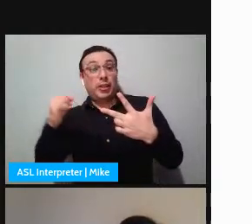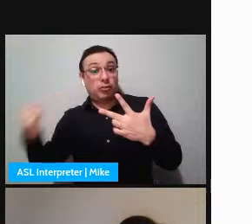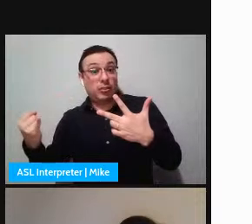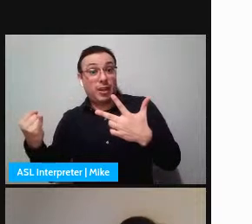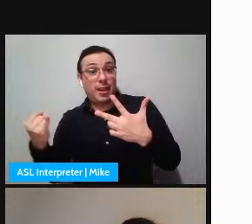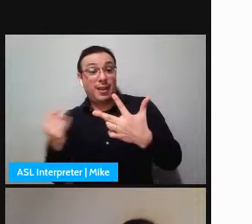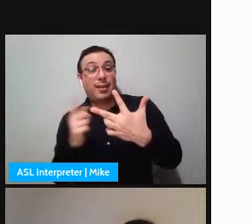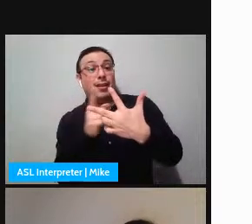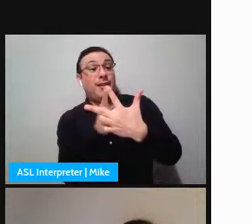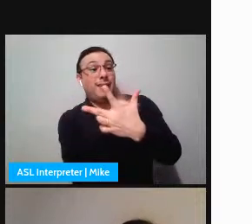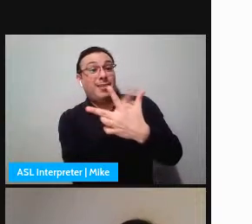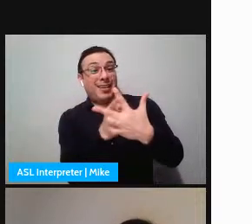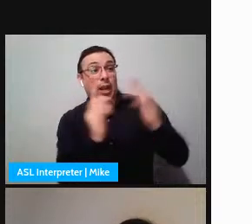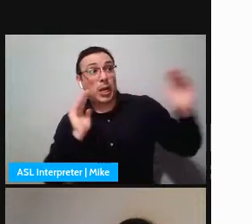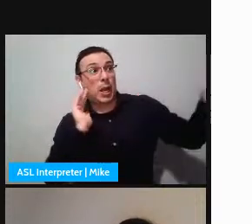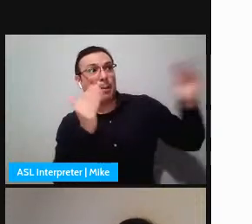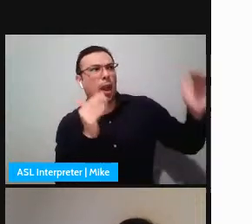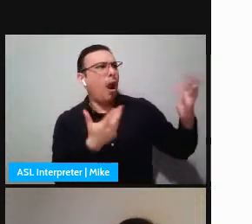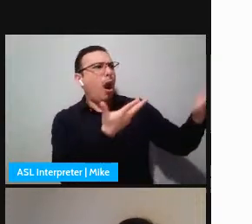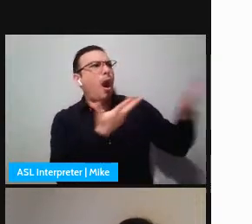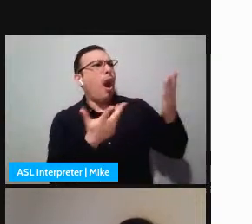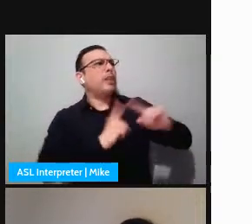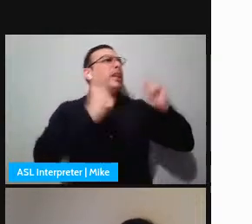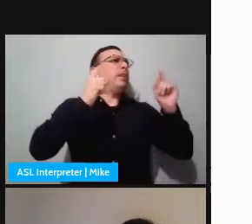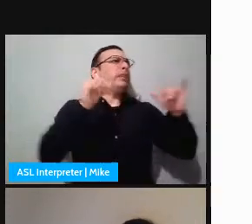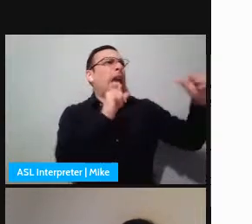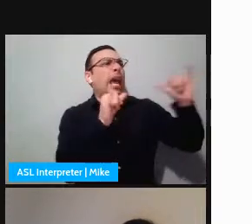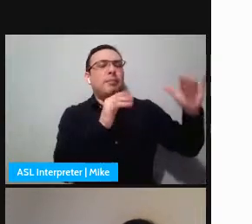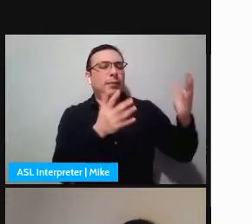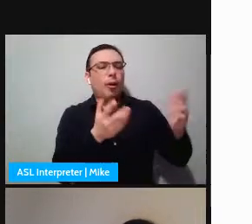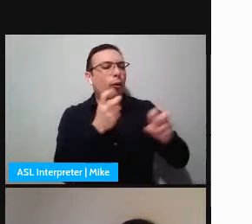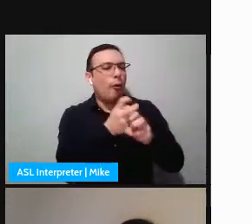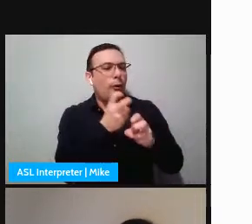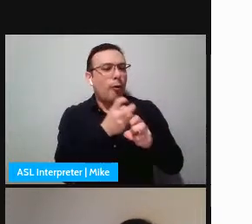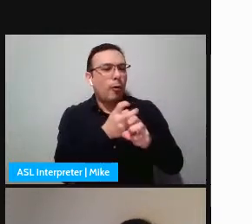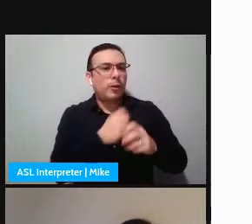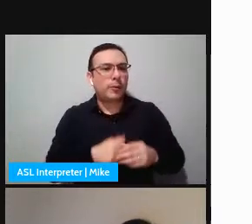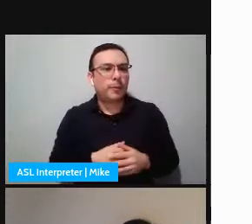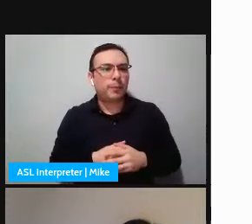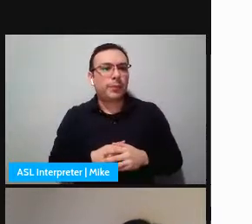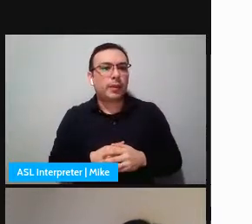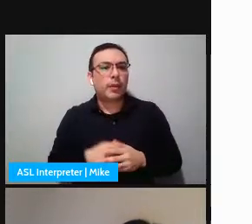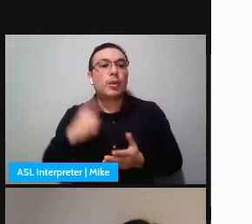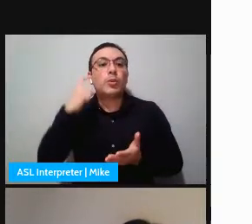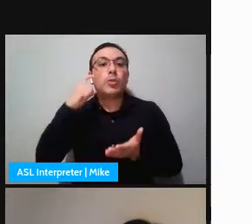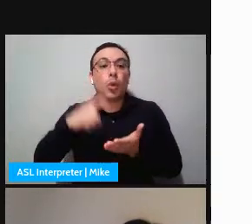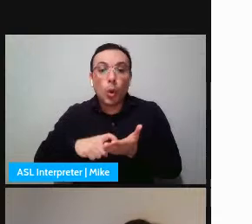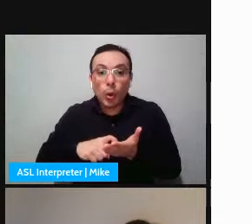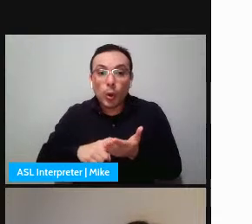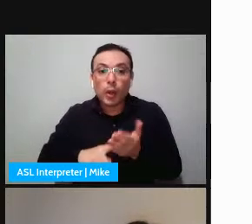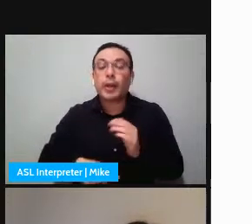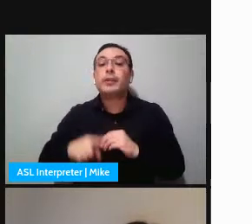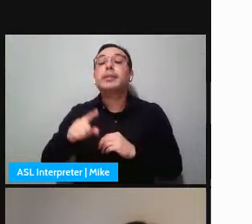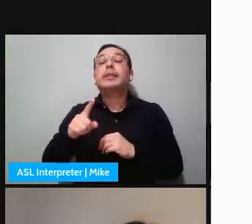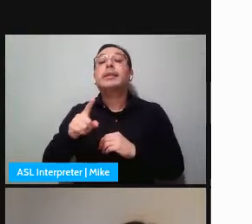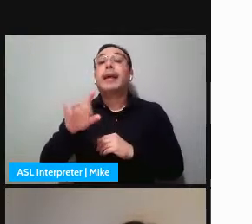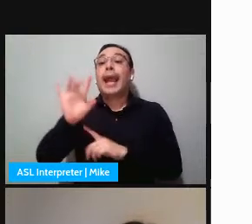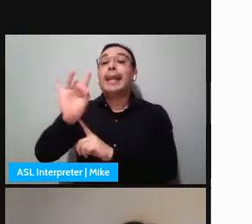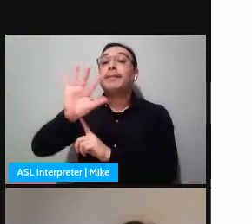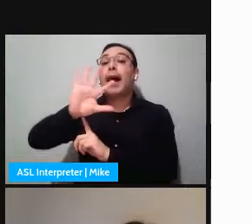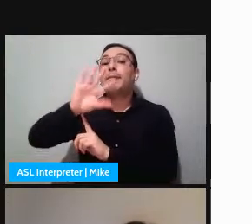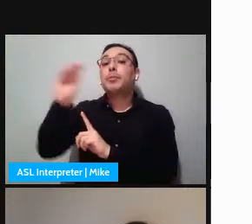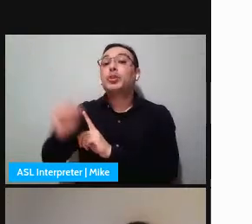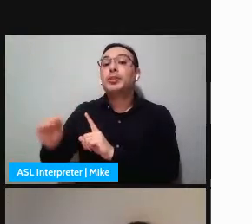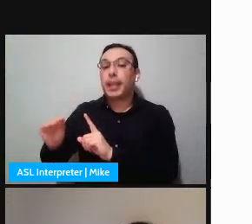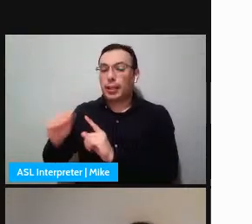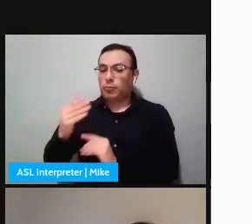and Moderna vaccine. What we do know from their data that it's 85% effective in preventing severe disease, and like